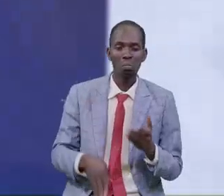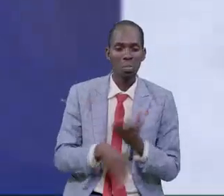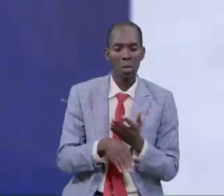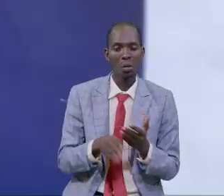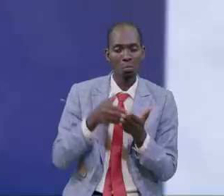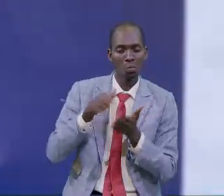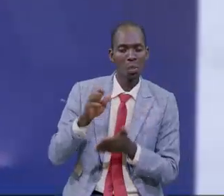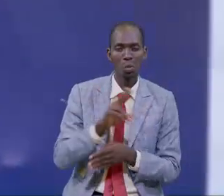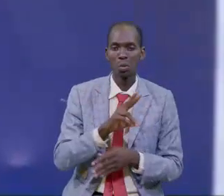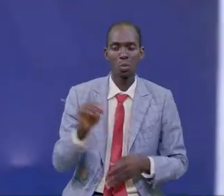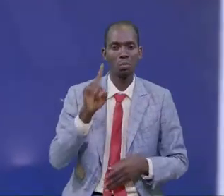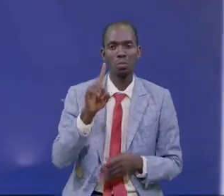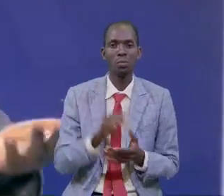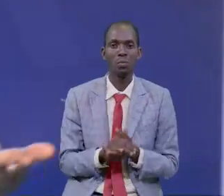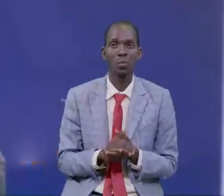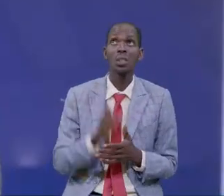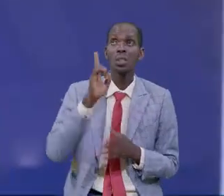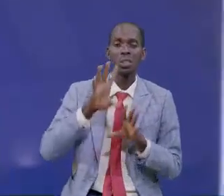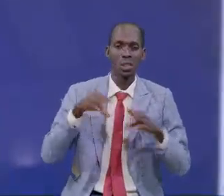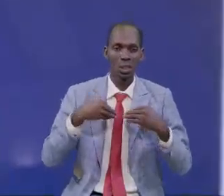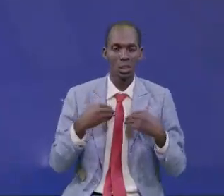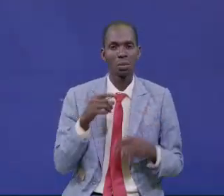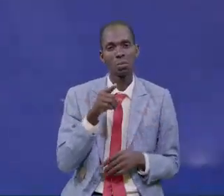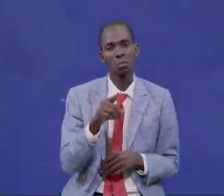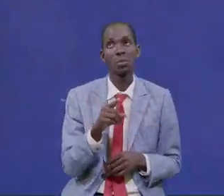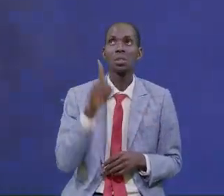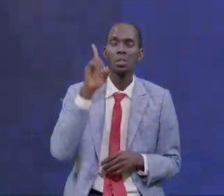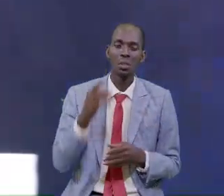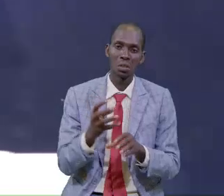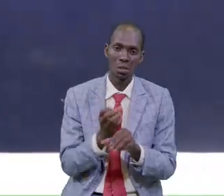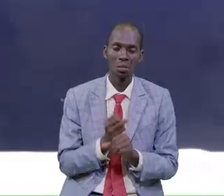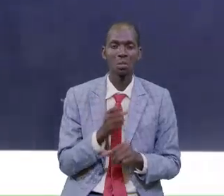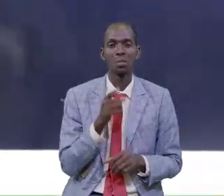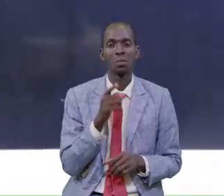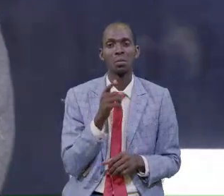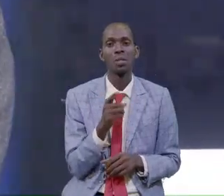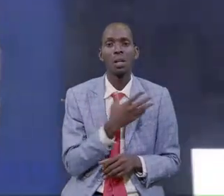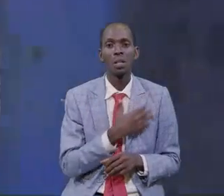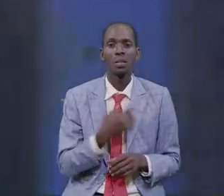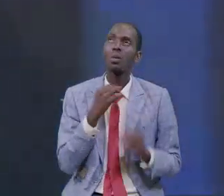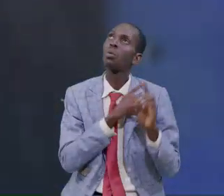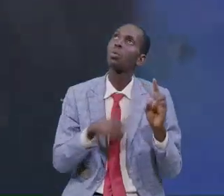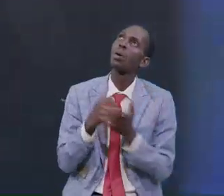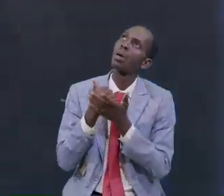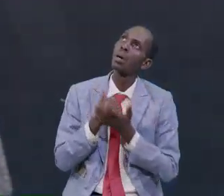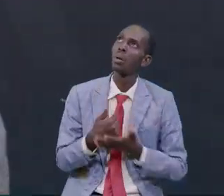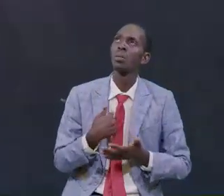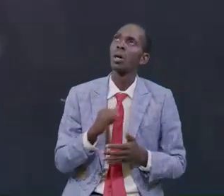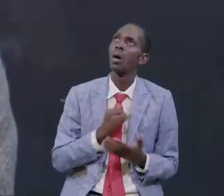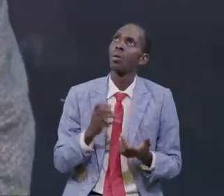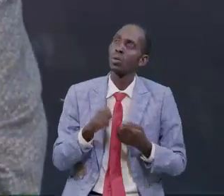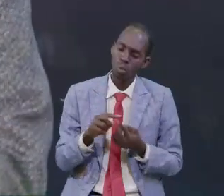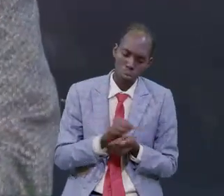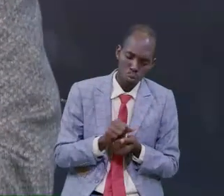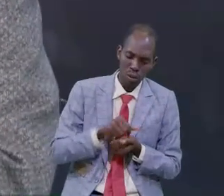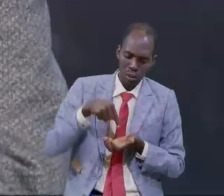He receives you. He accepts you. You're saying, oh Lord, help me. I want to wash this and clean